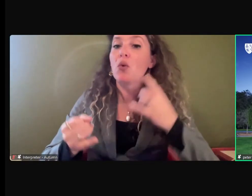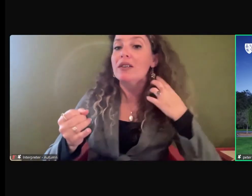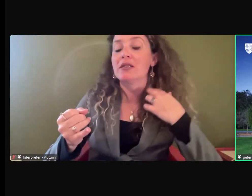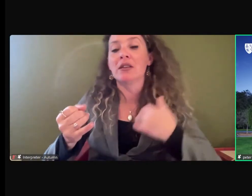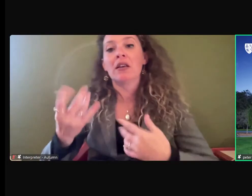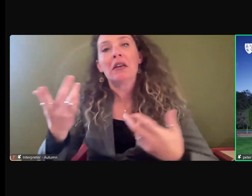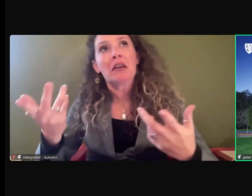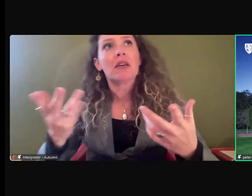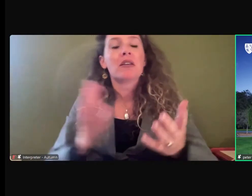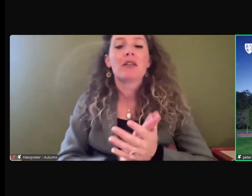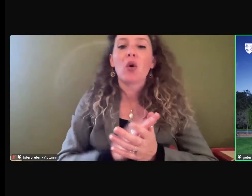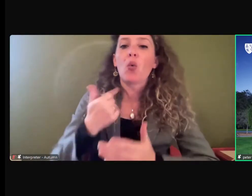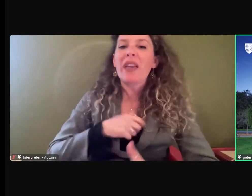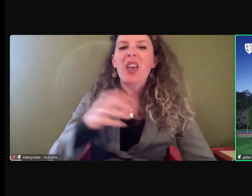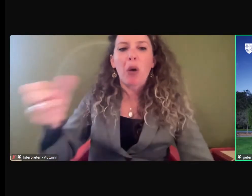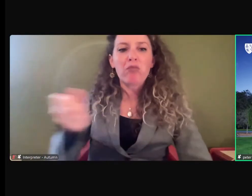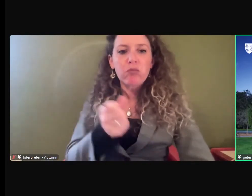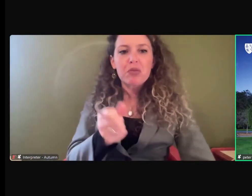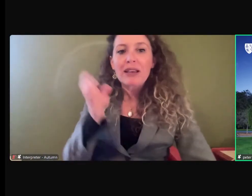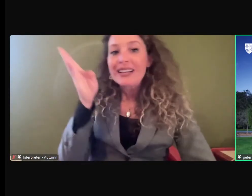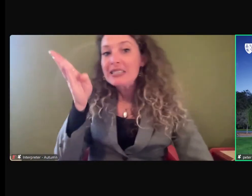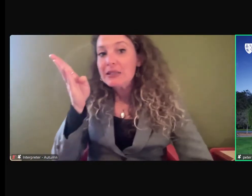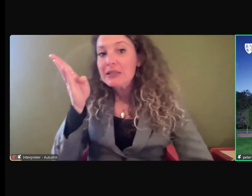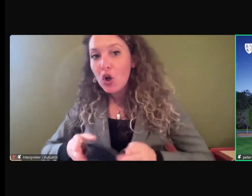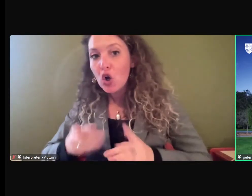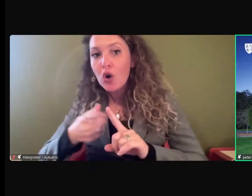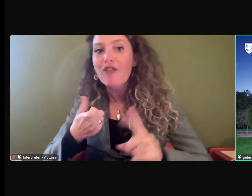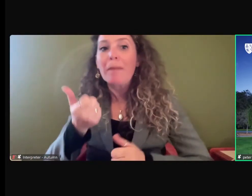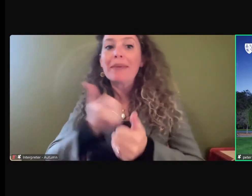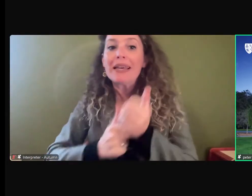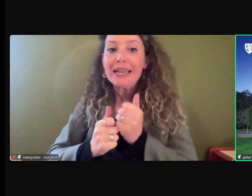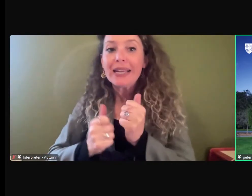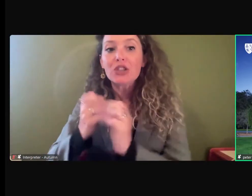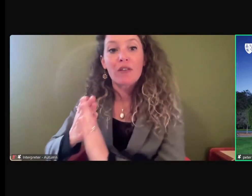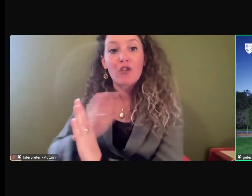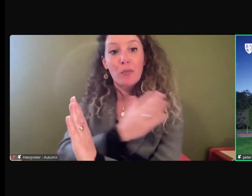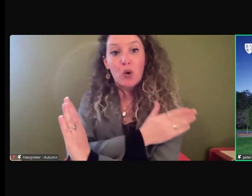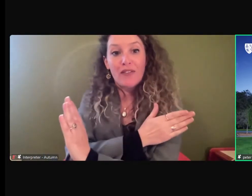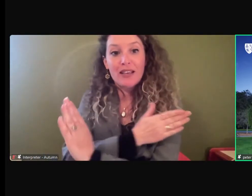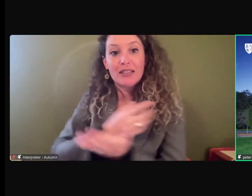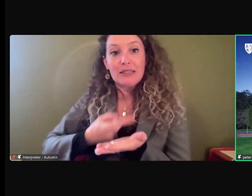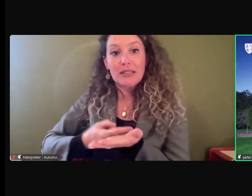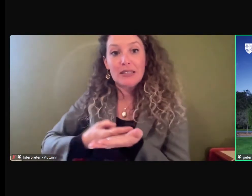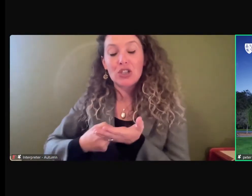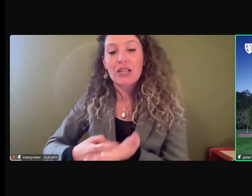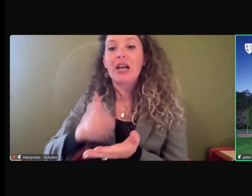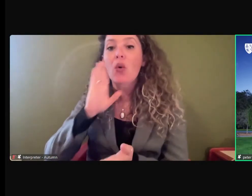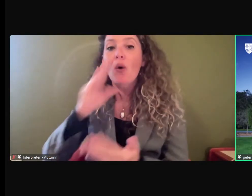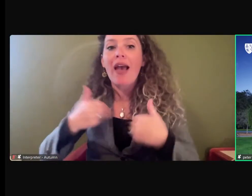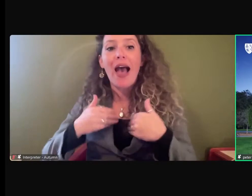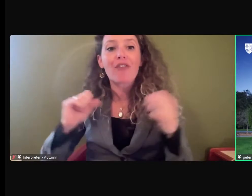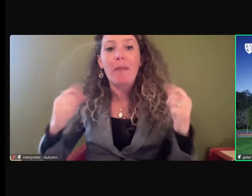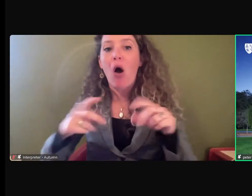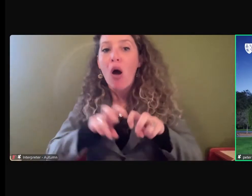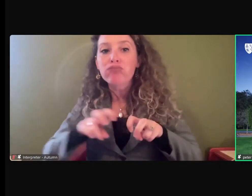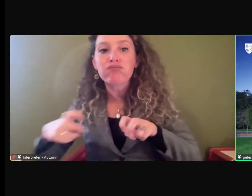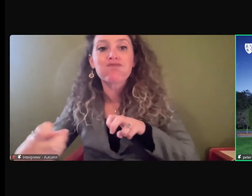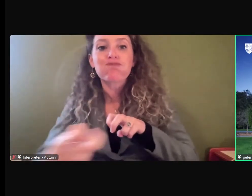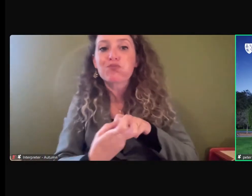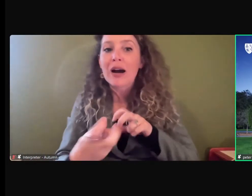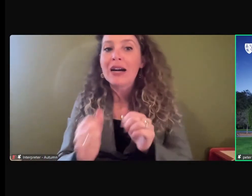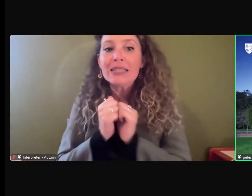session where we took a speaker from each of the previous discussions and had them come together and